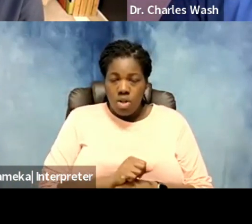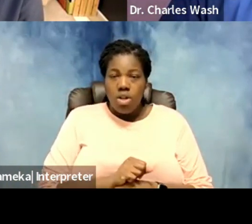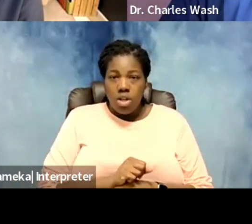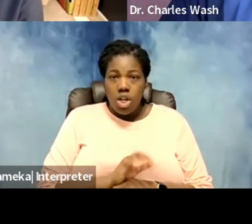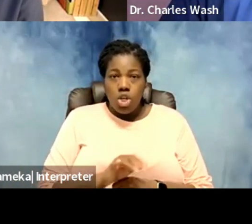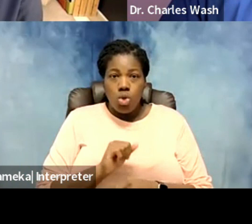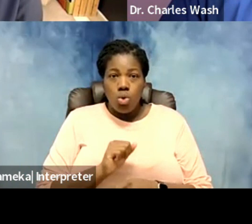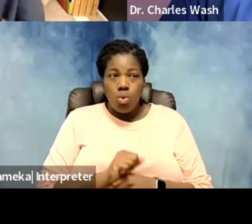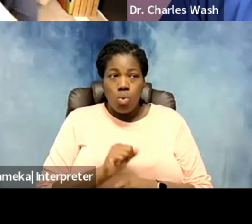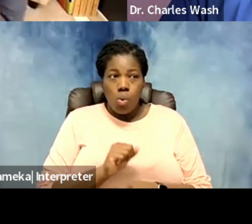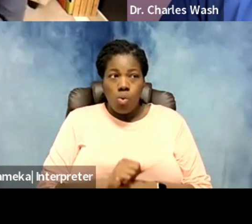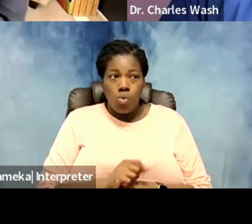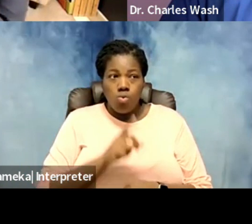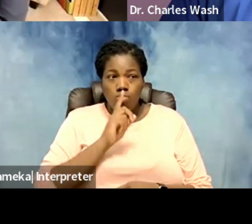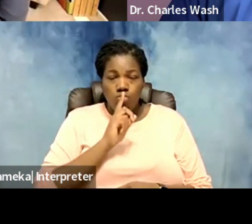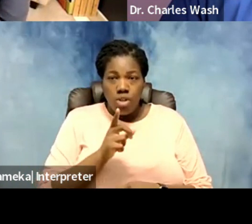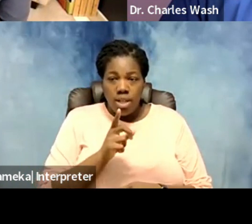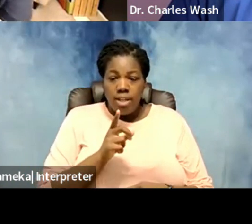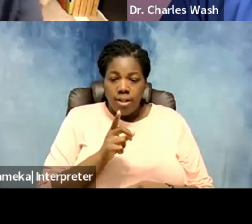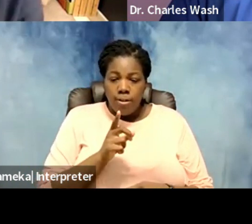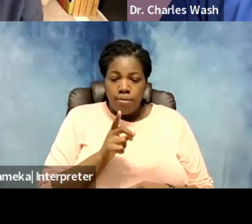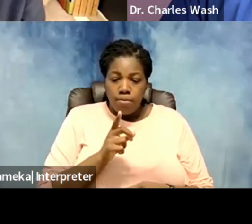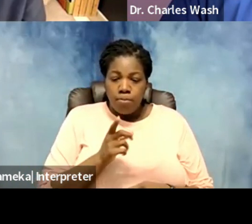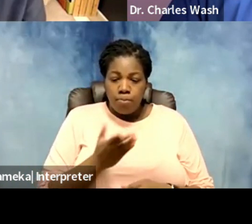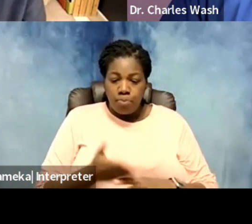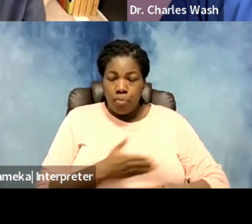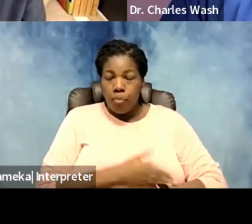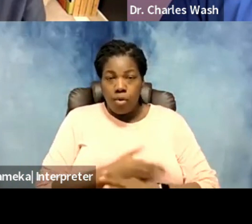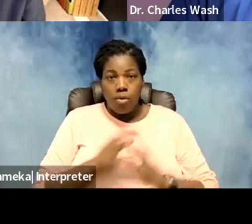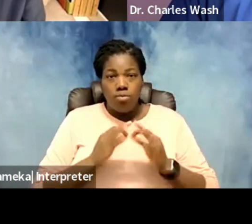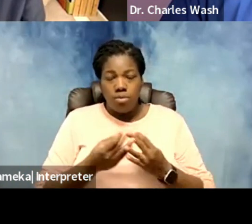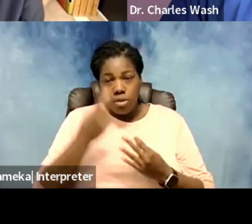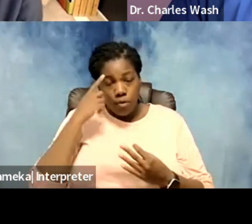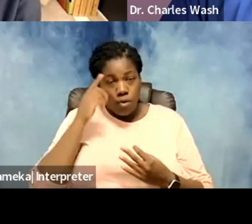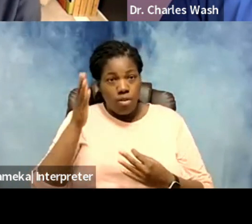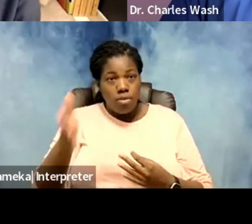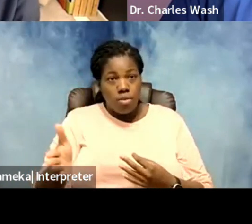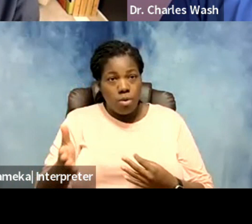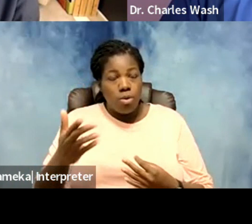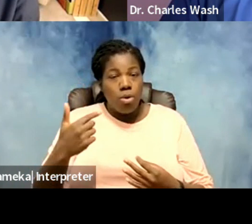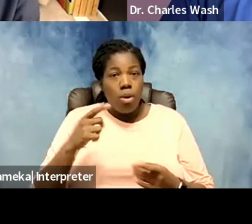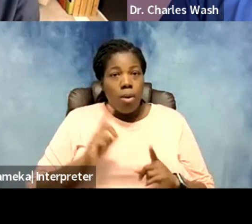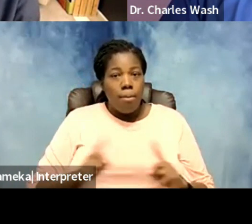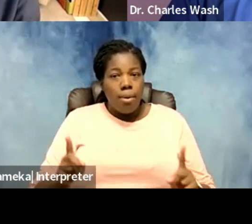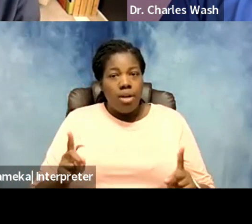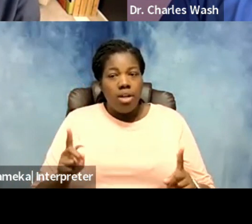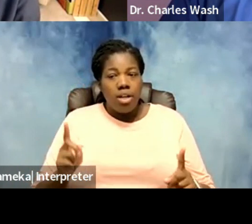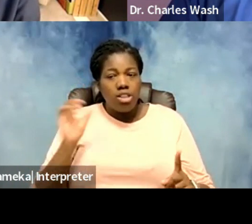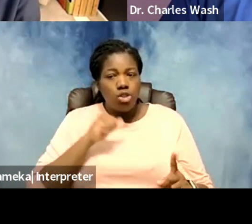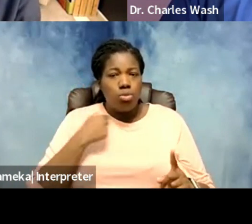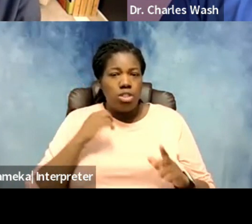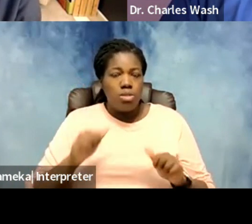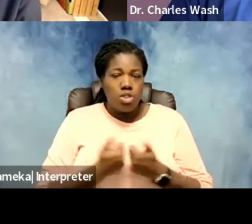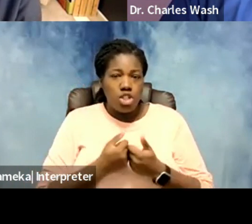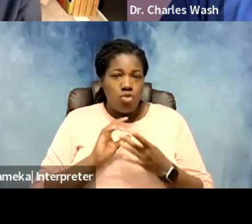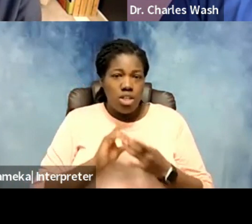is helping to really build these families up for the future. But I imagine that there were some challenges related to COVID in